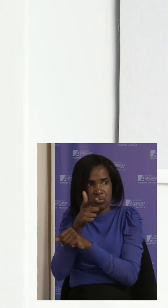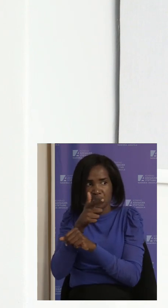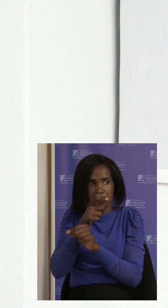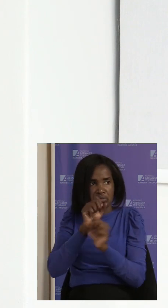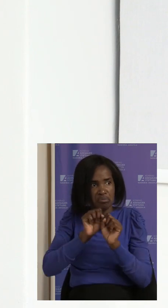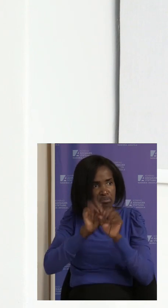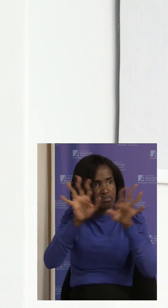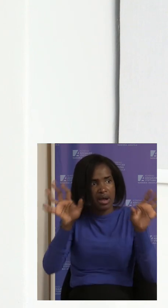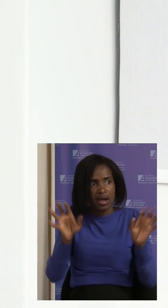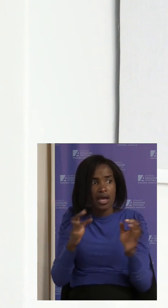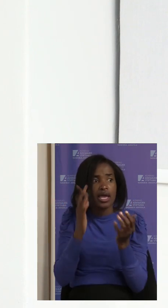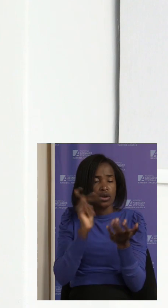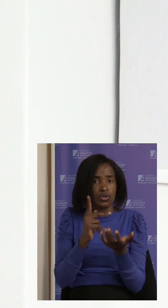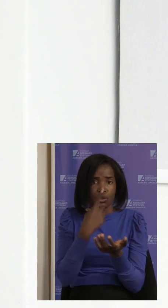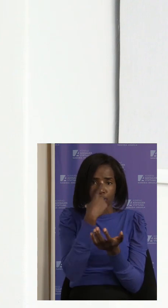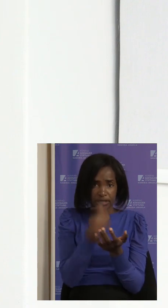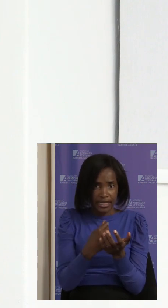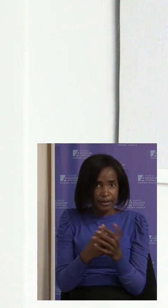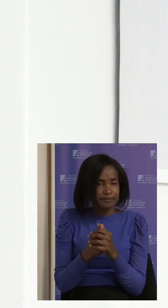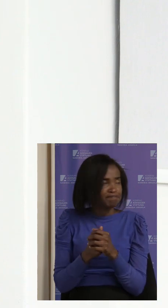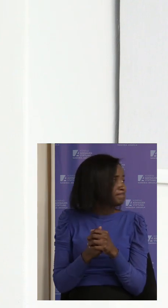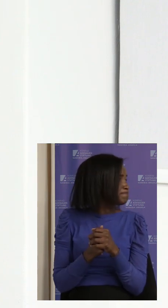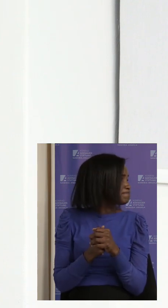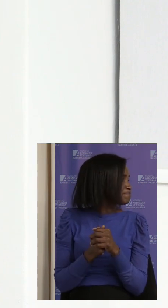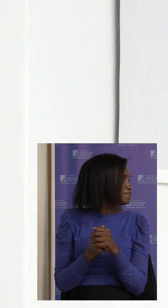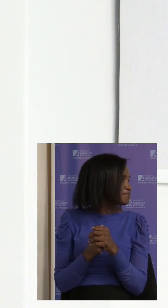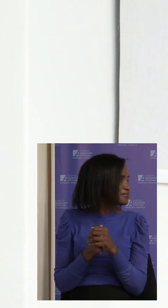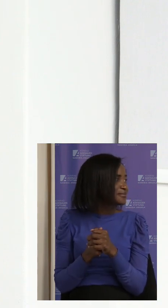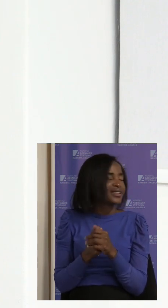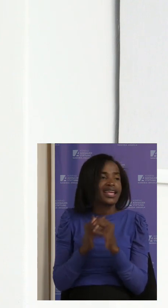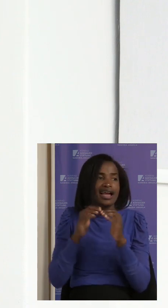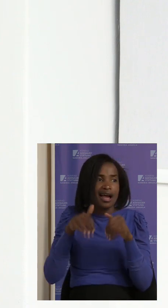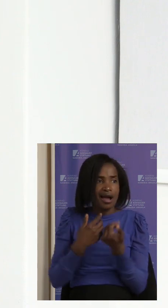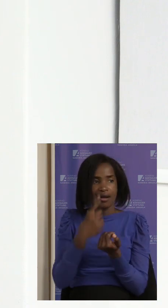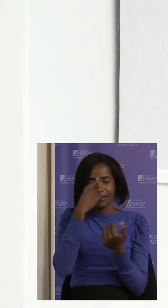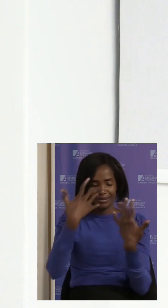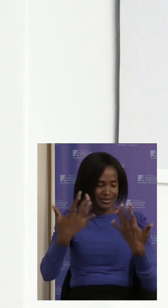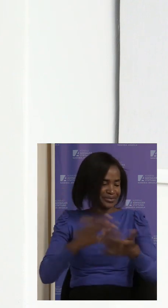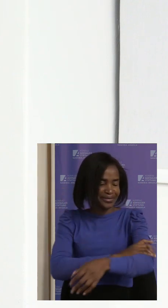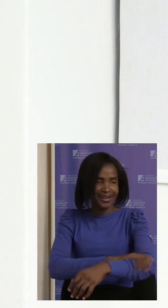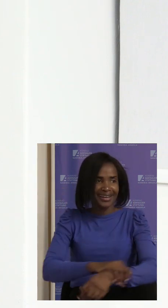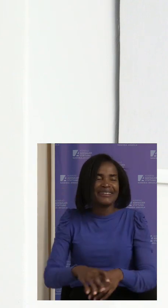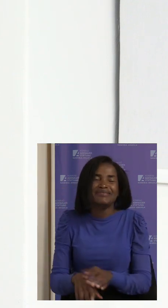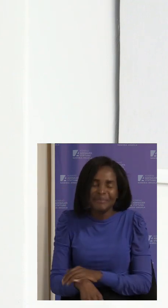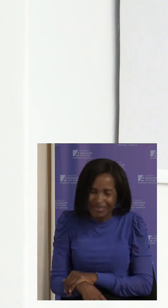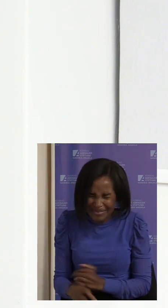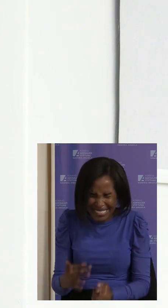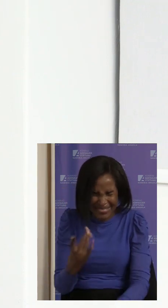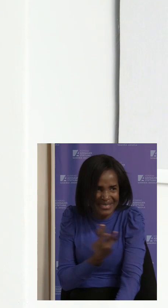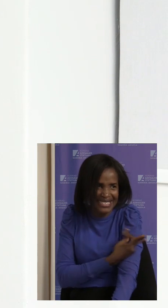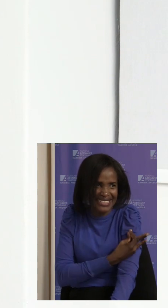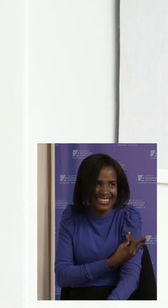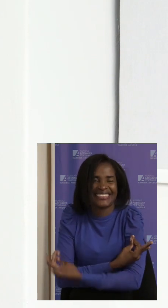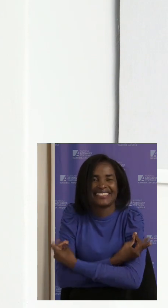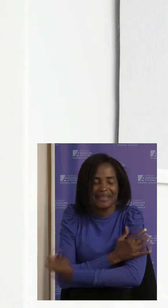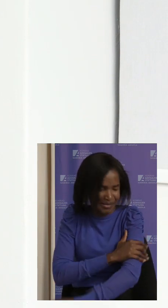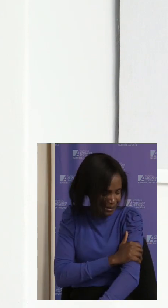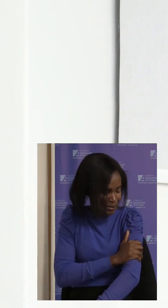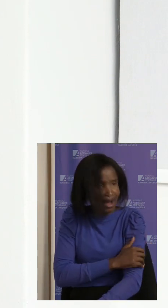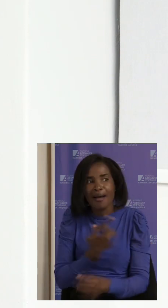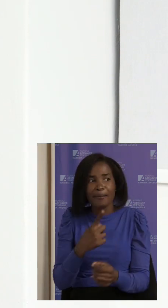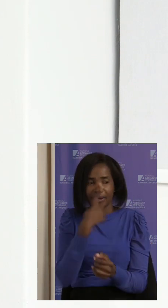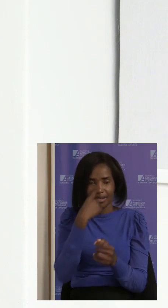and also to Selma. I don't know. I know how Selma's arms have not grown big muscles by this time, but